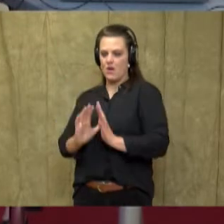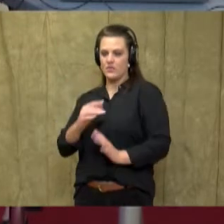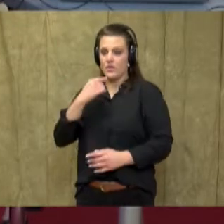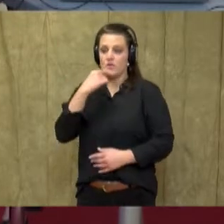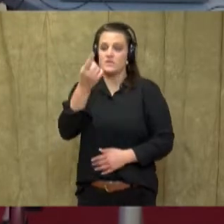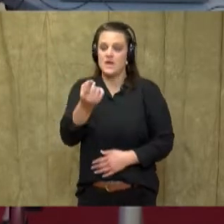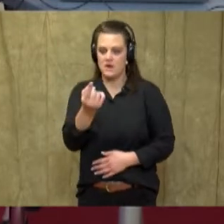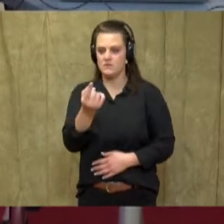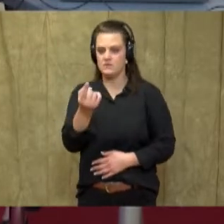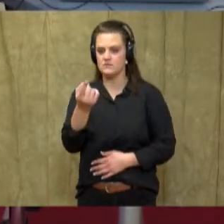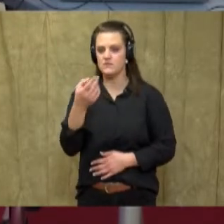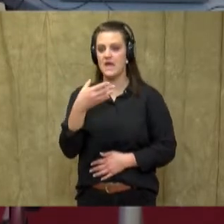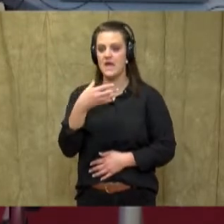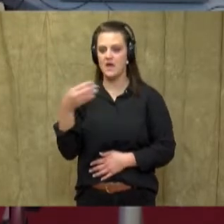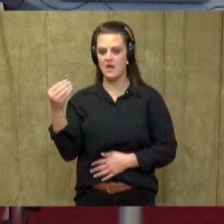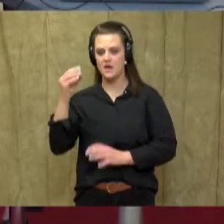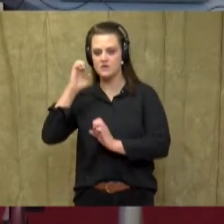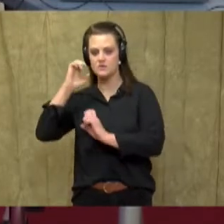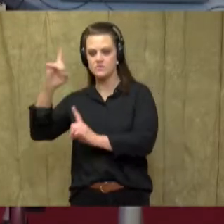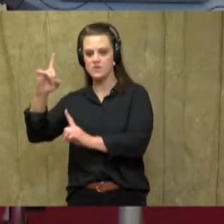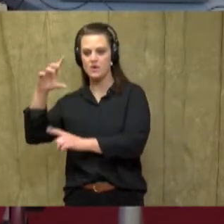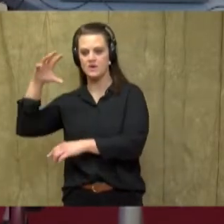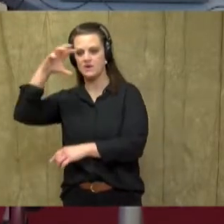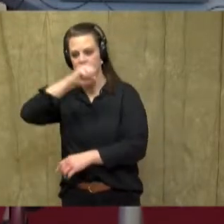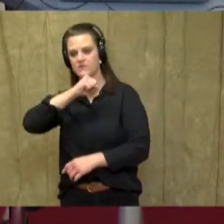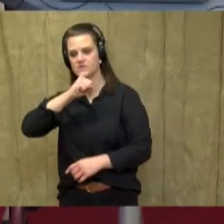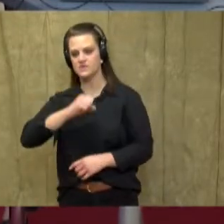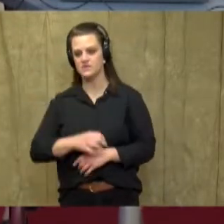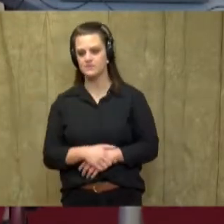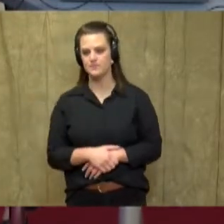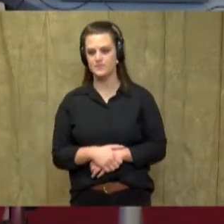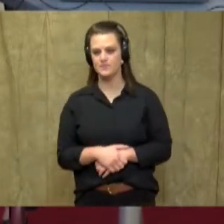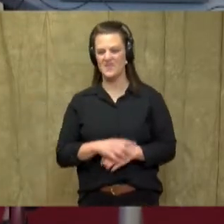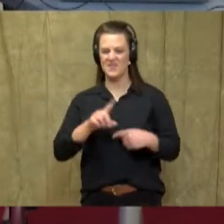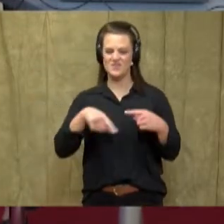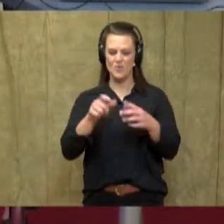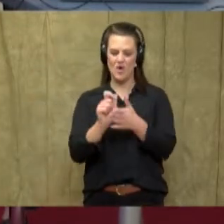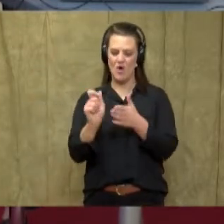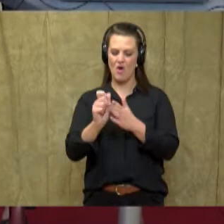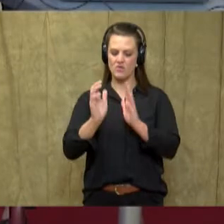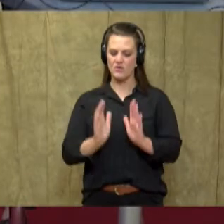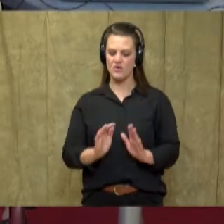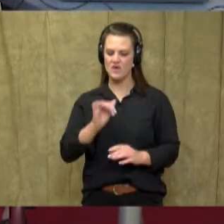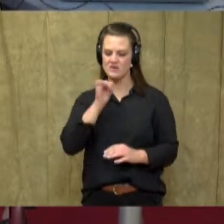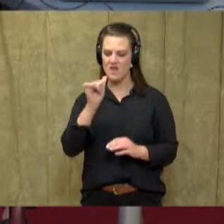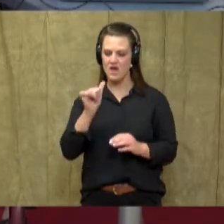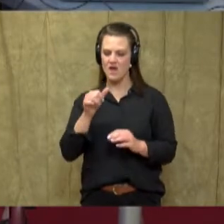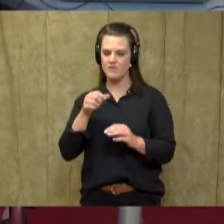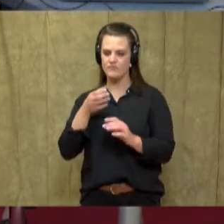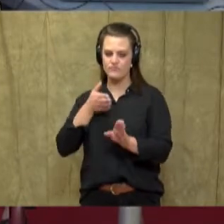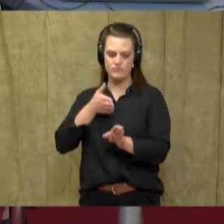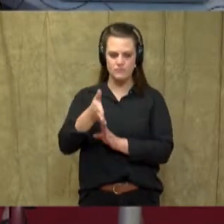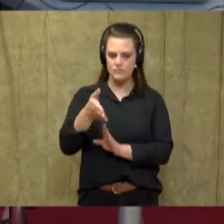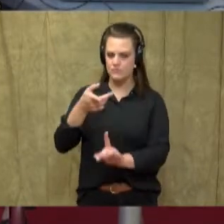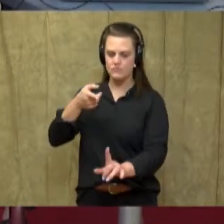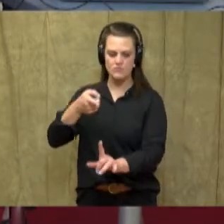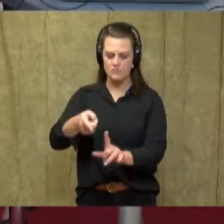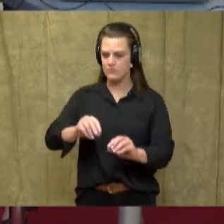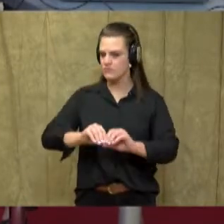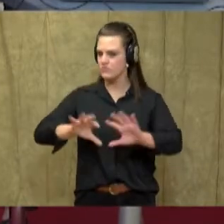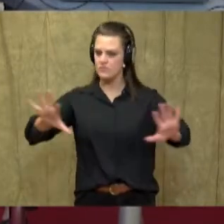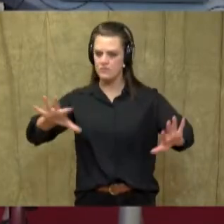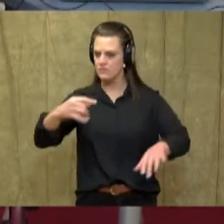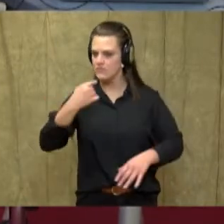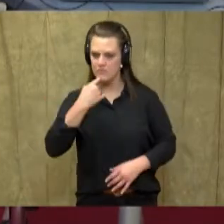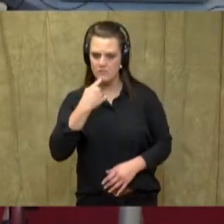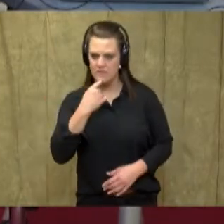drawing inferences from the text. So when the author just doesn't come out and say it, we need to